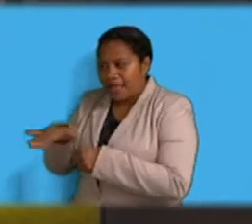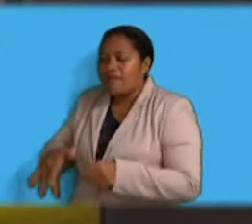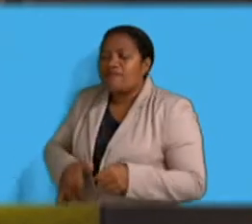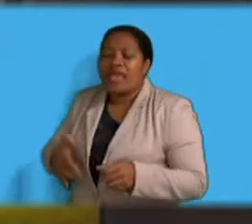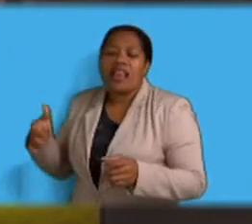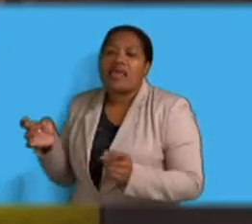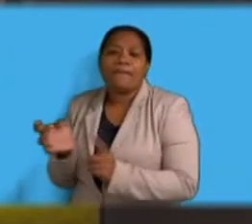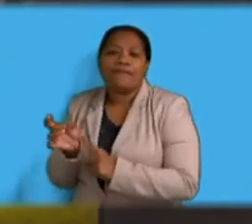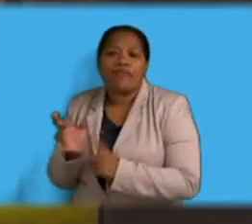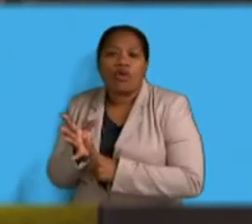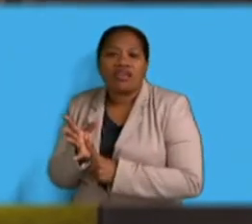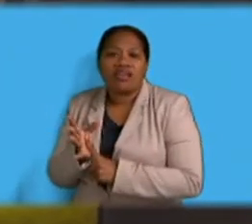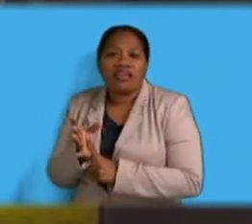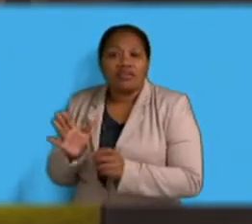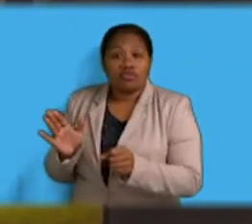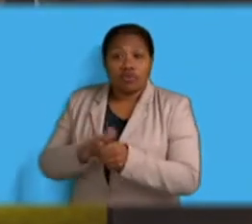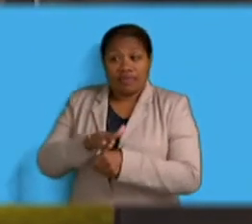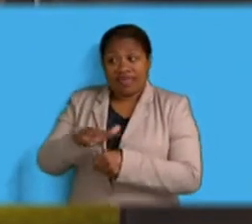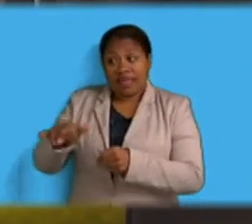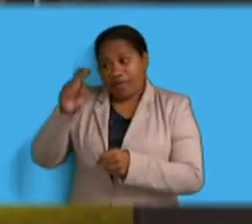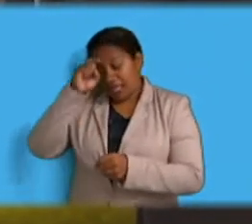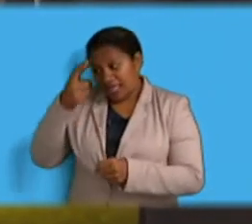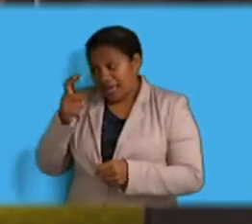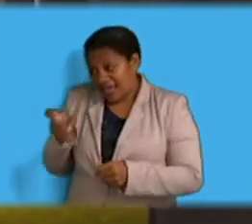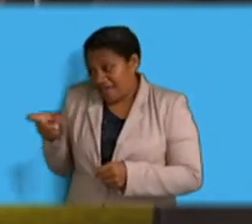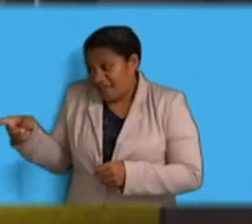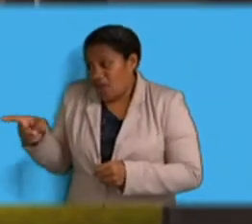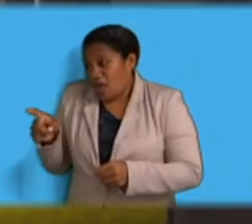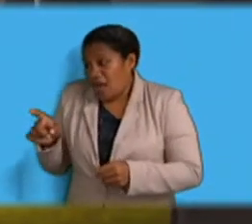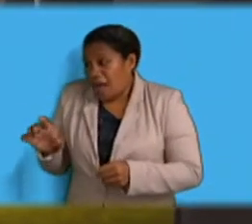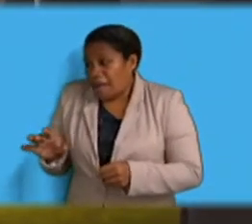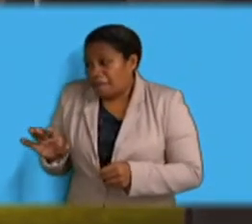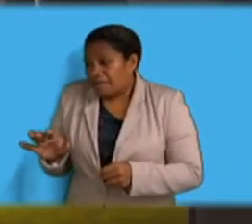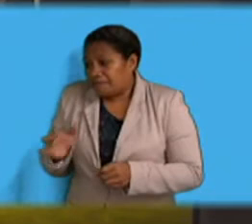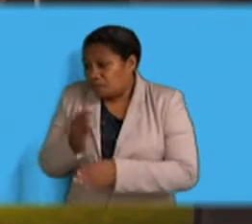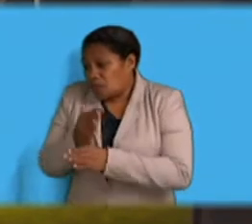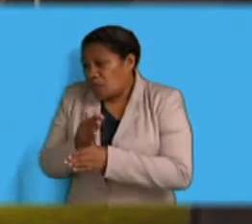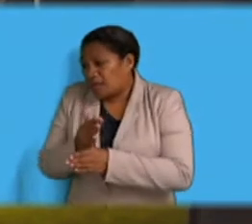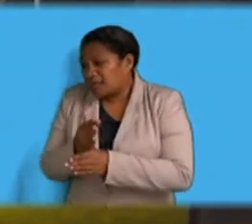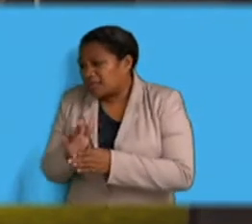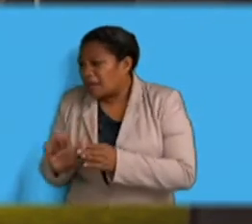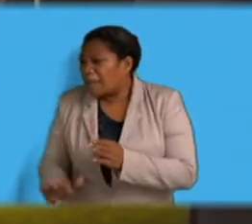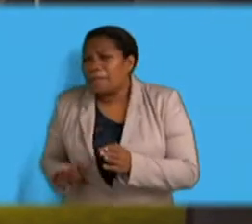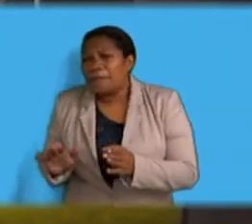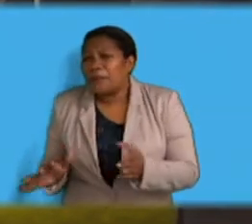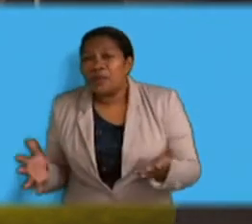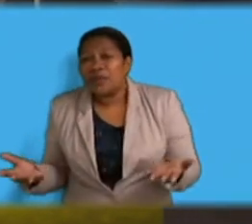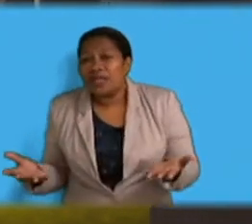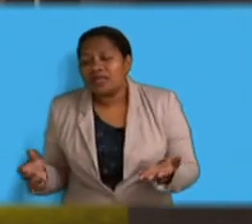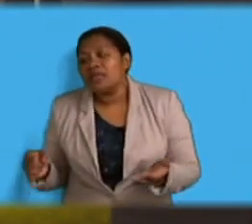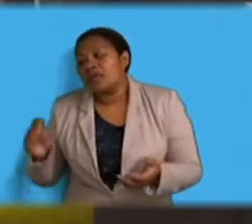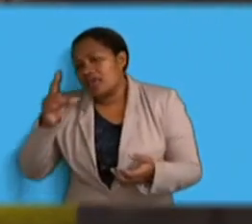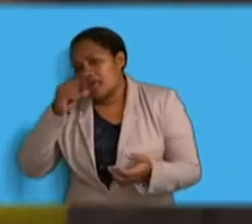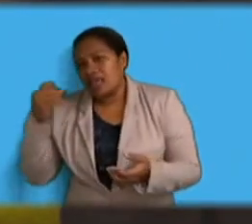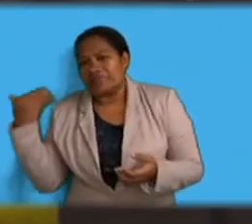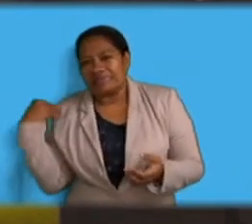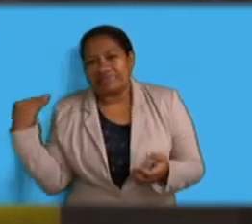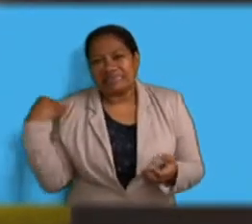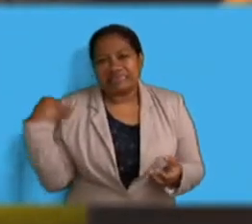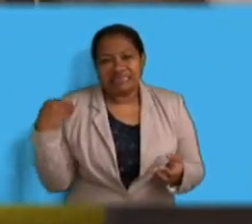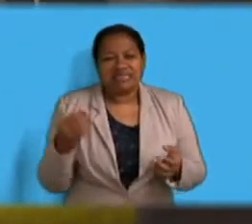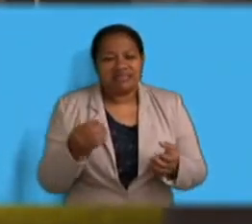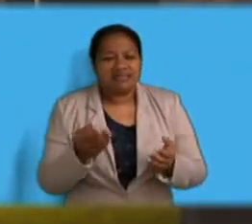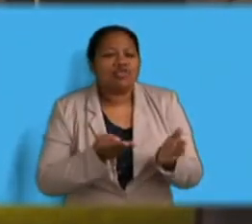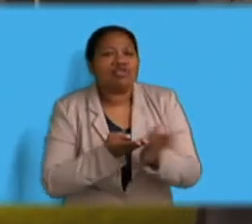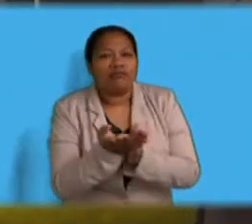with their non-performance, it can affect the entire ministry. If the entire ministry does not perform well, it affects the service delivery.